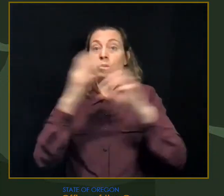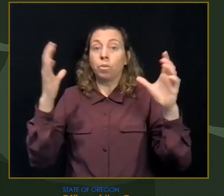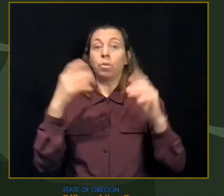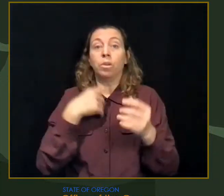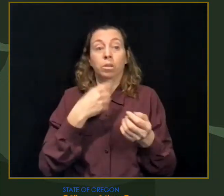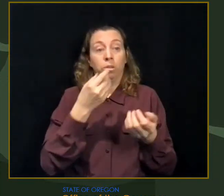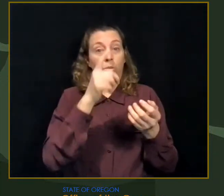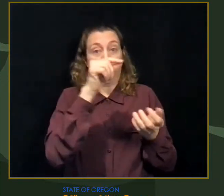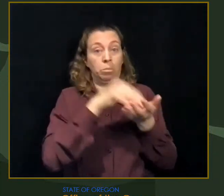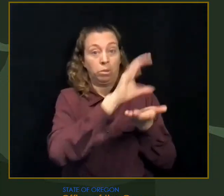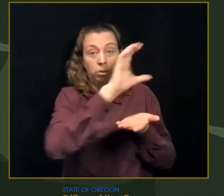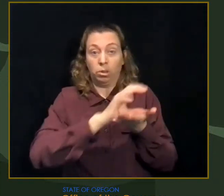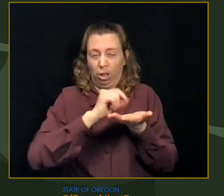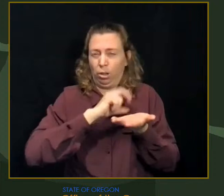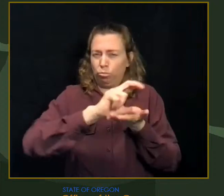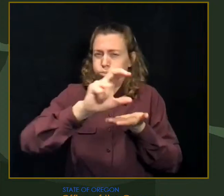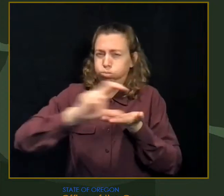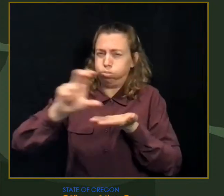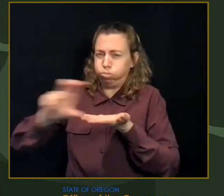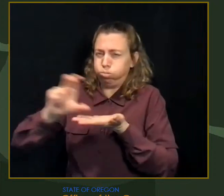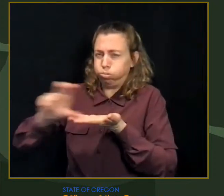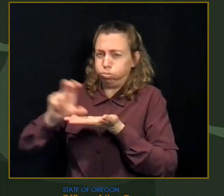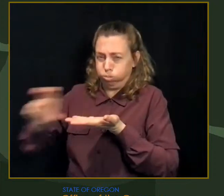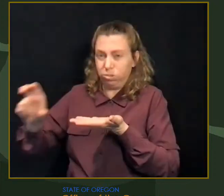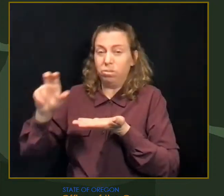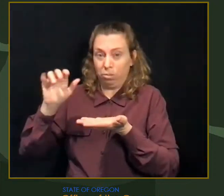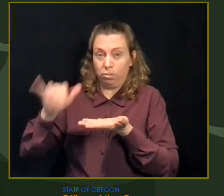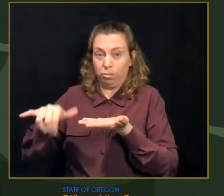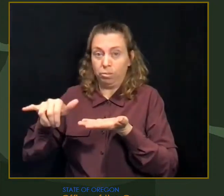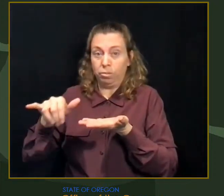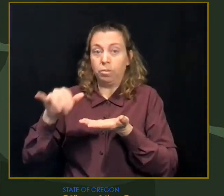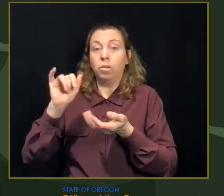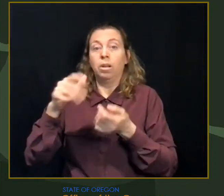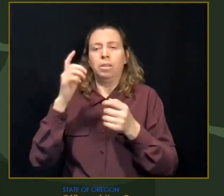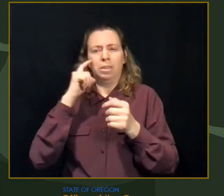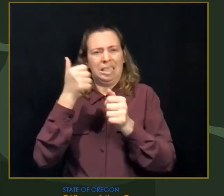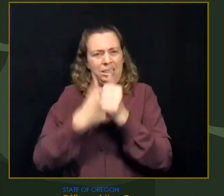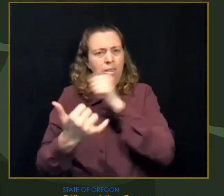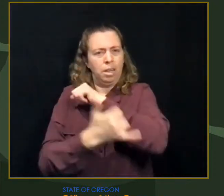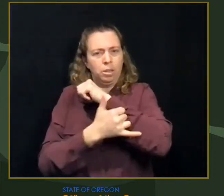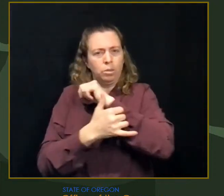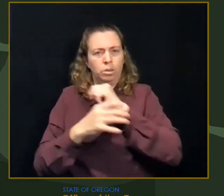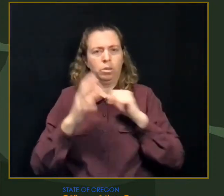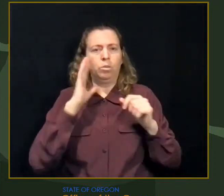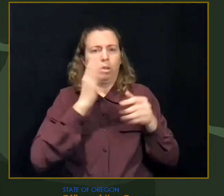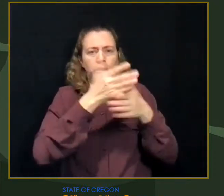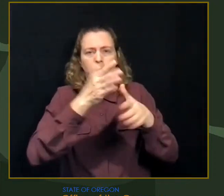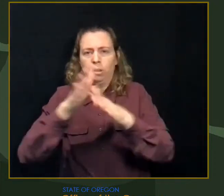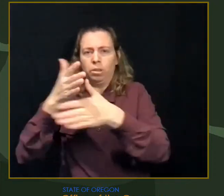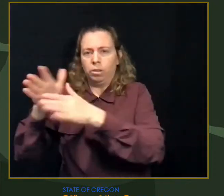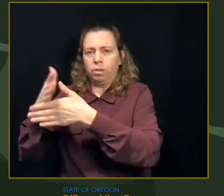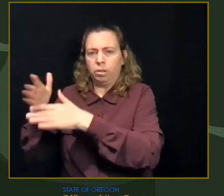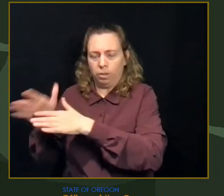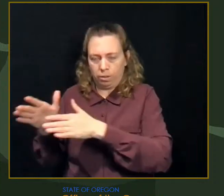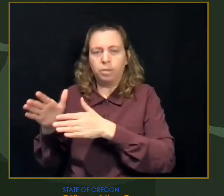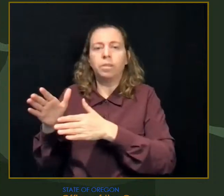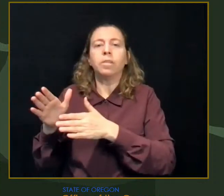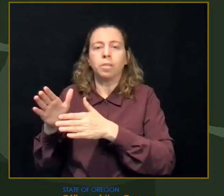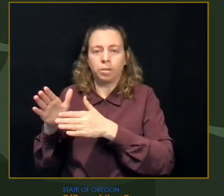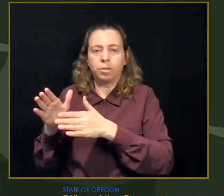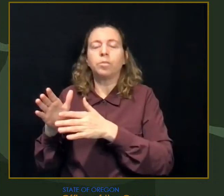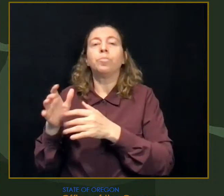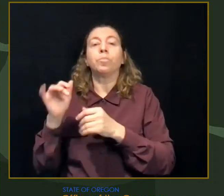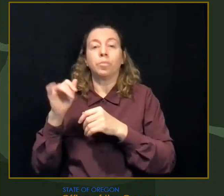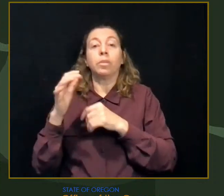$20 million, will be distributed to the counties, and they will make the decisions about how they go to our businesses.